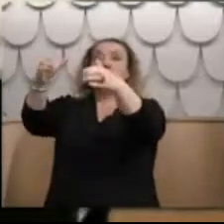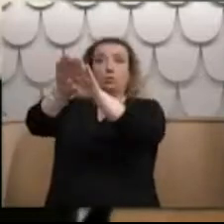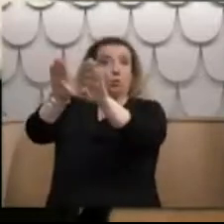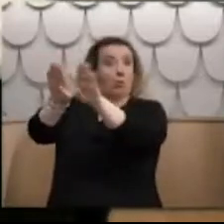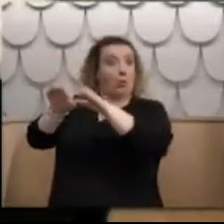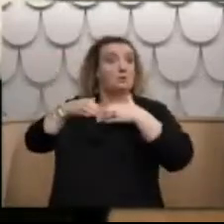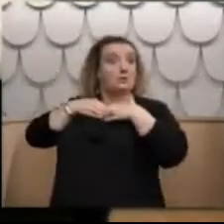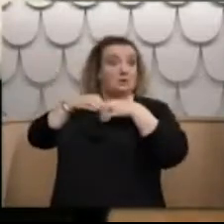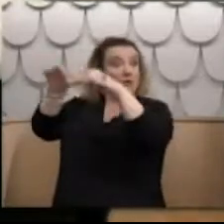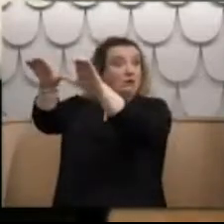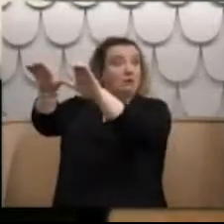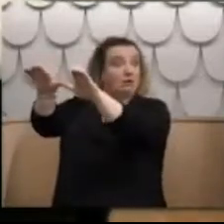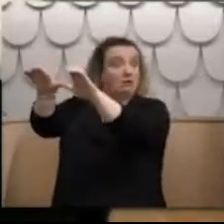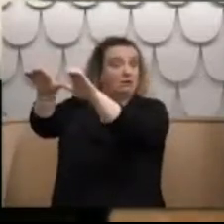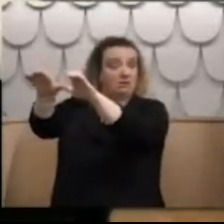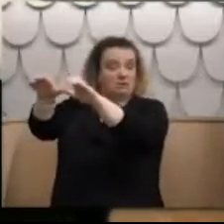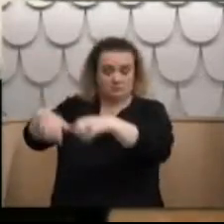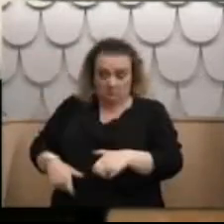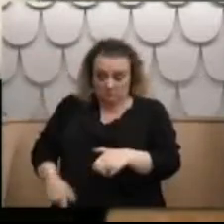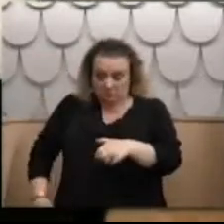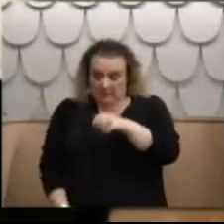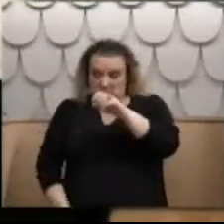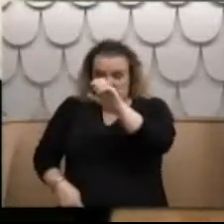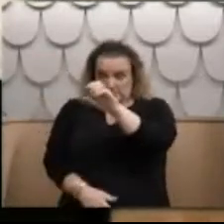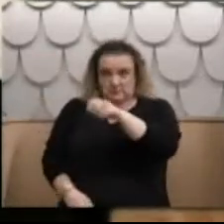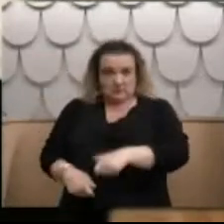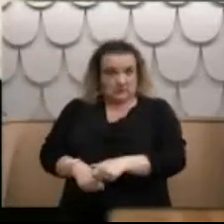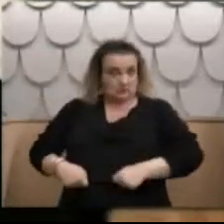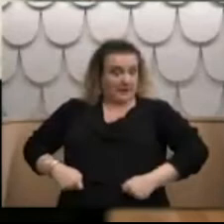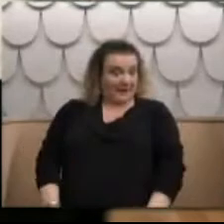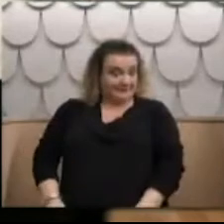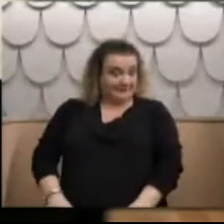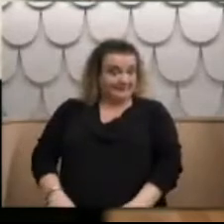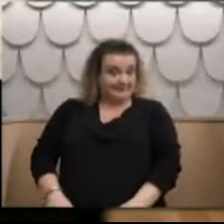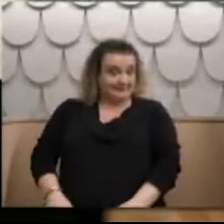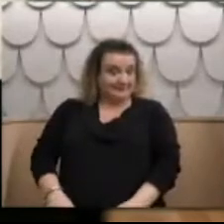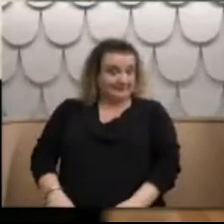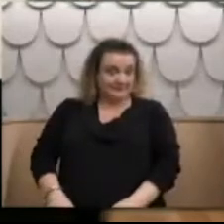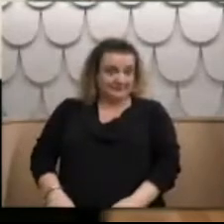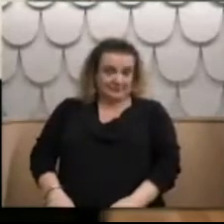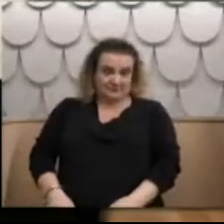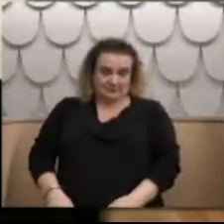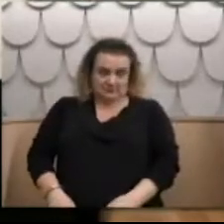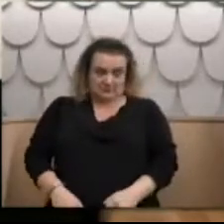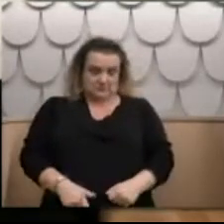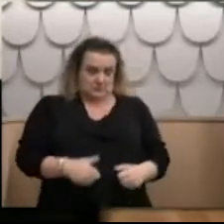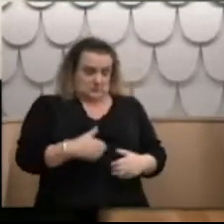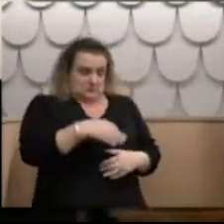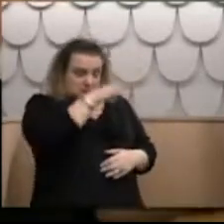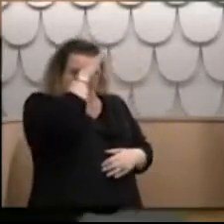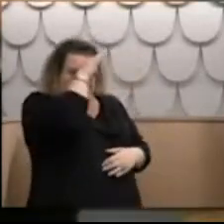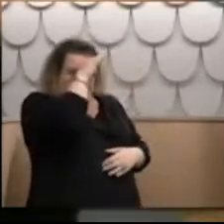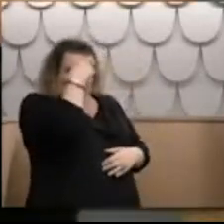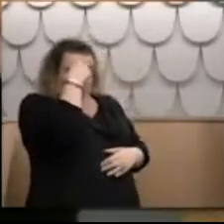and he was undoing his belt, but I don't know what he was doing, but I think we're going to